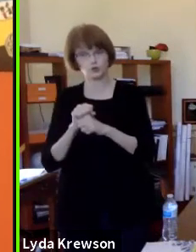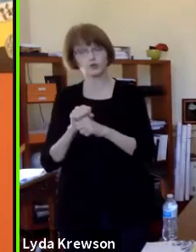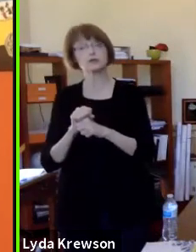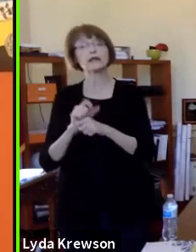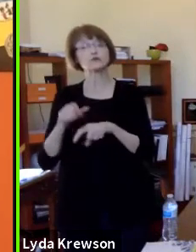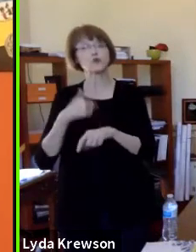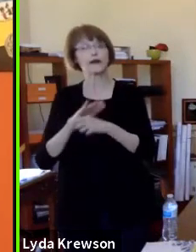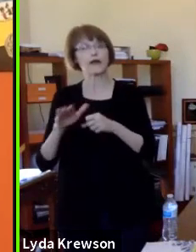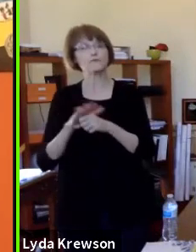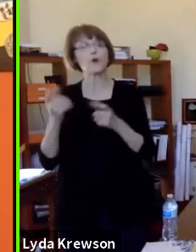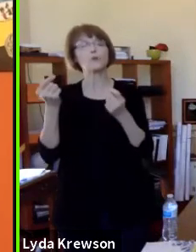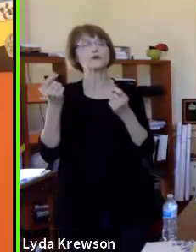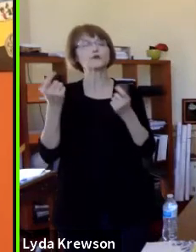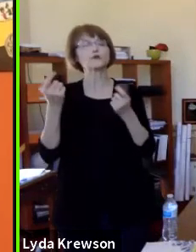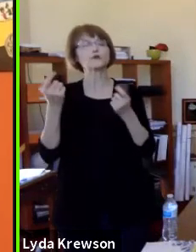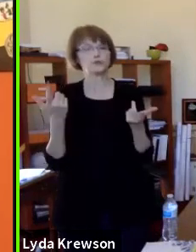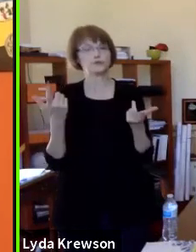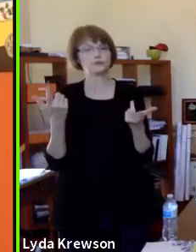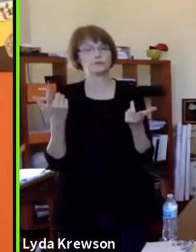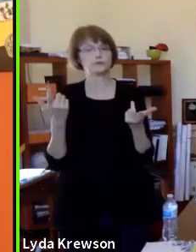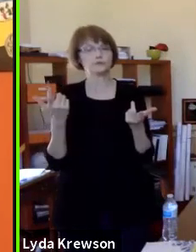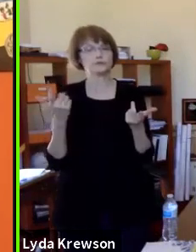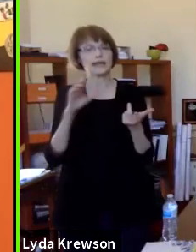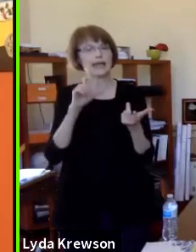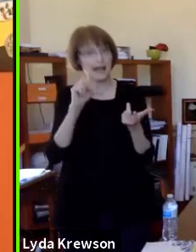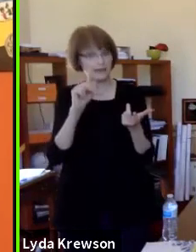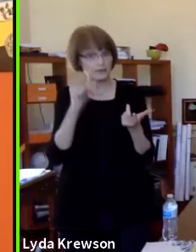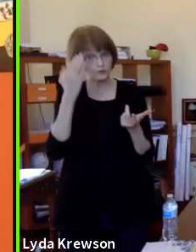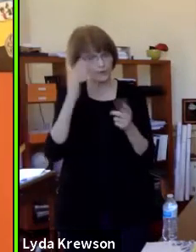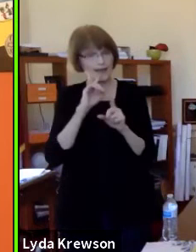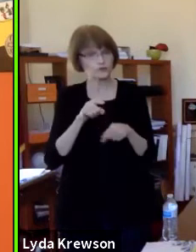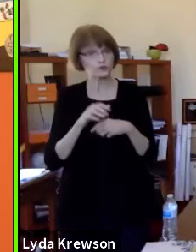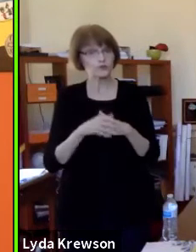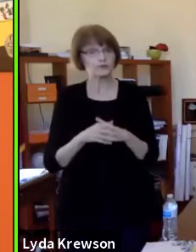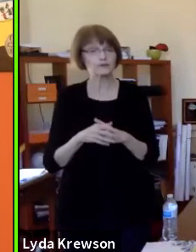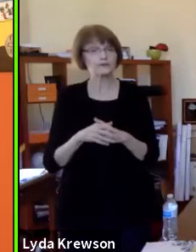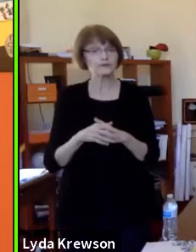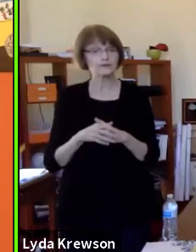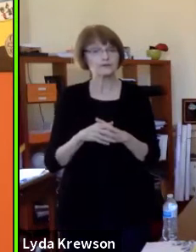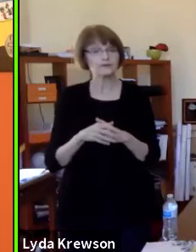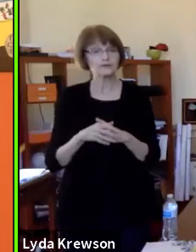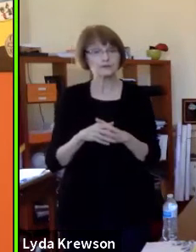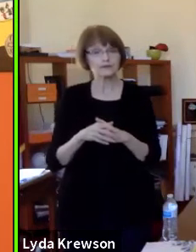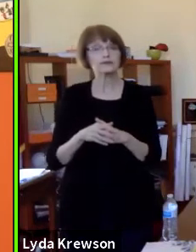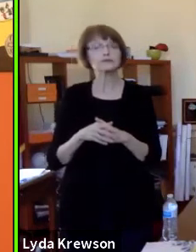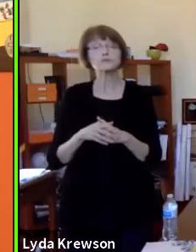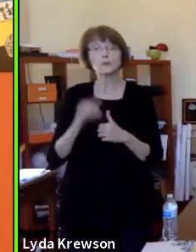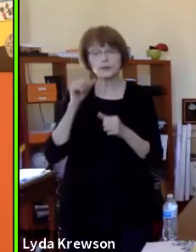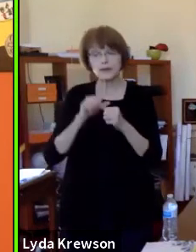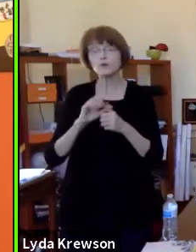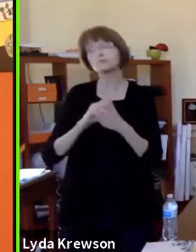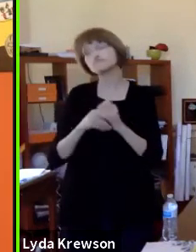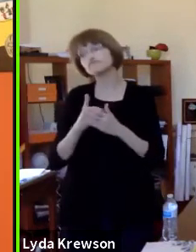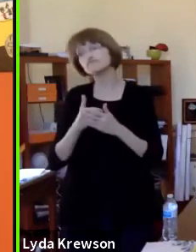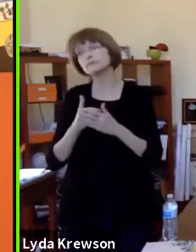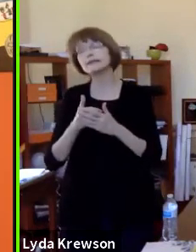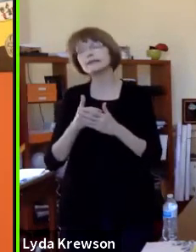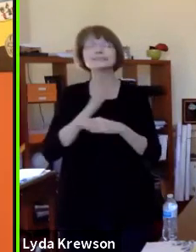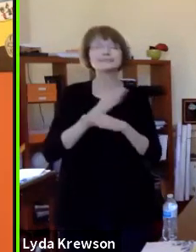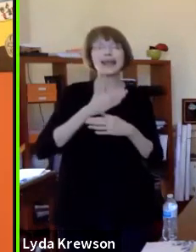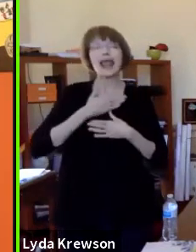long enough? What's one way? The roll your boat. Happy birthday 2 times. The happy